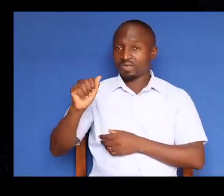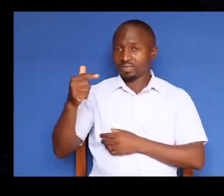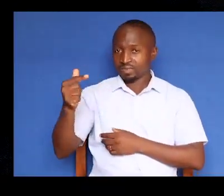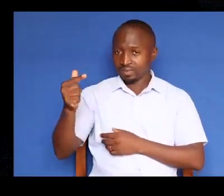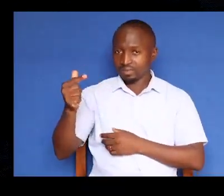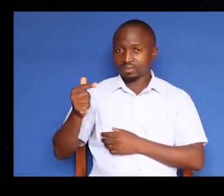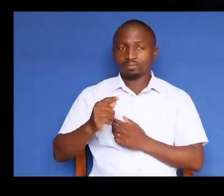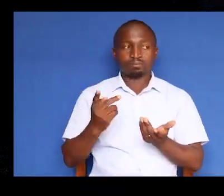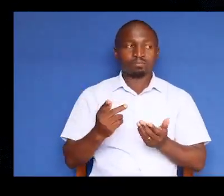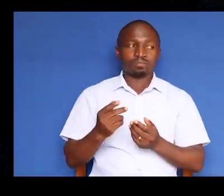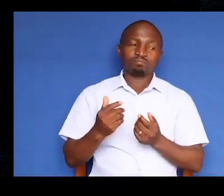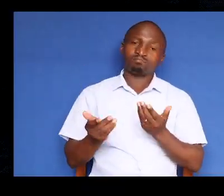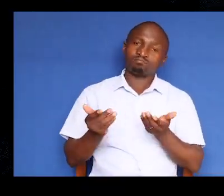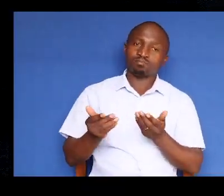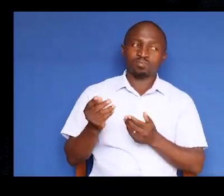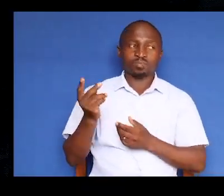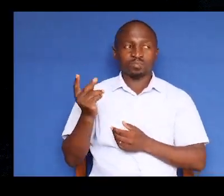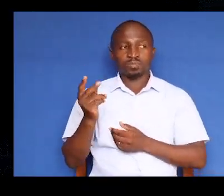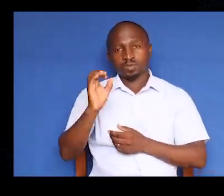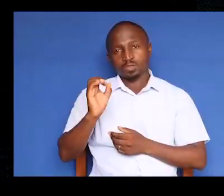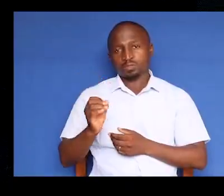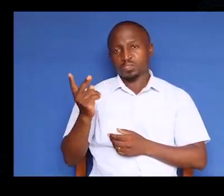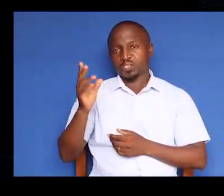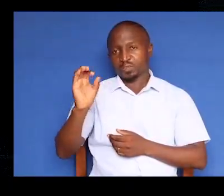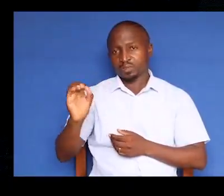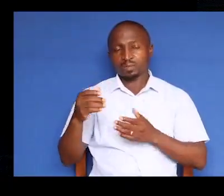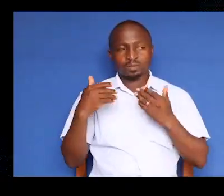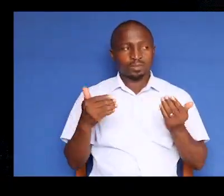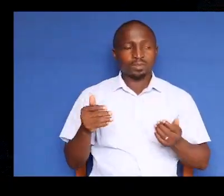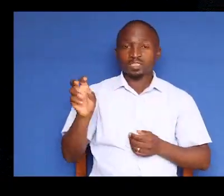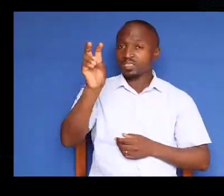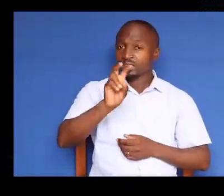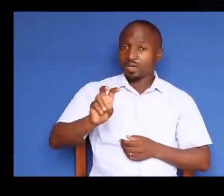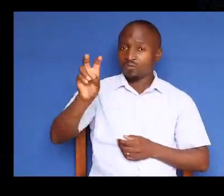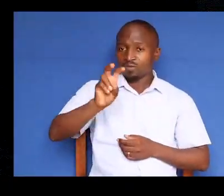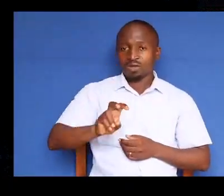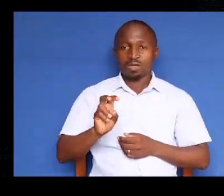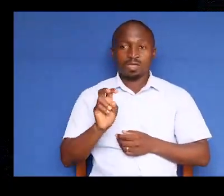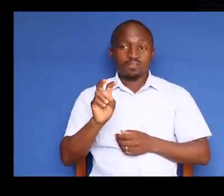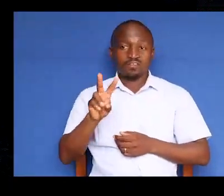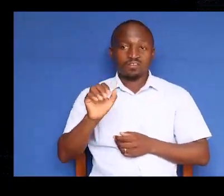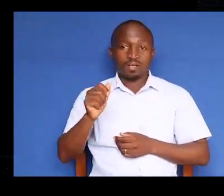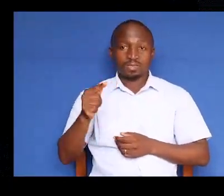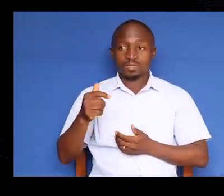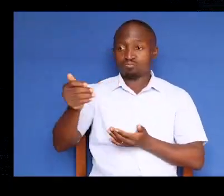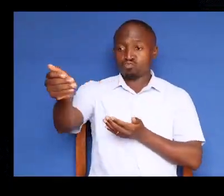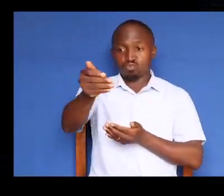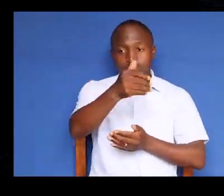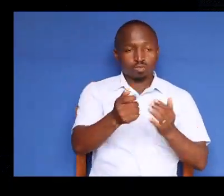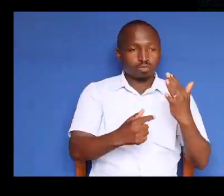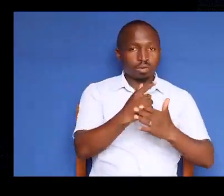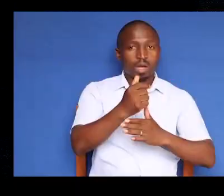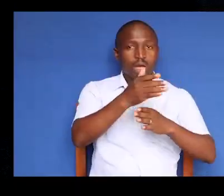rate is 20. Compute VAT to be collected from